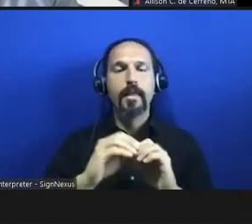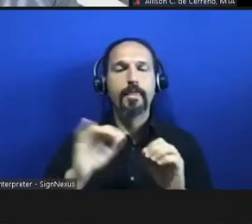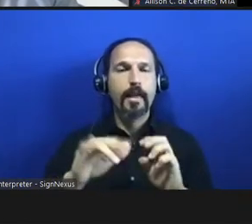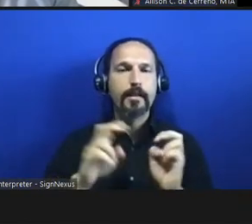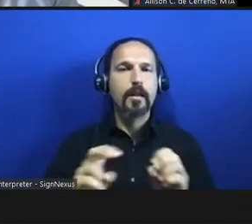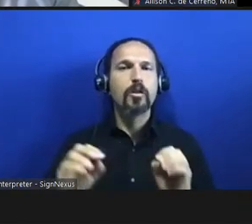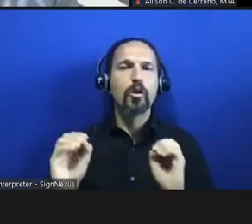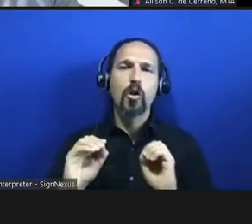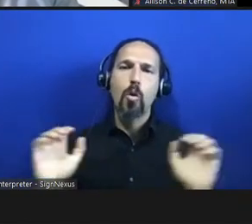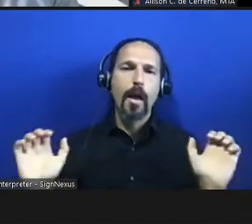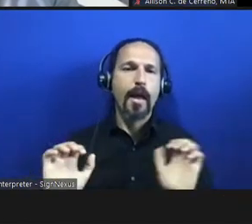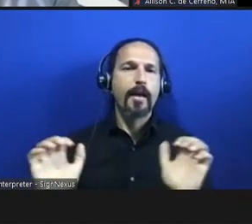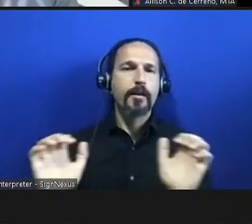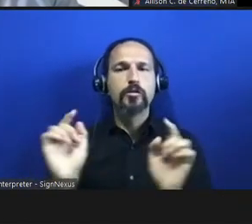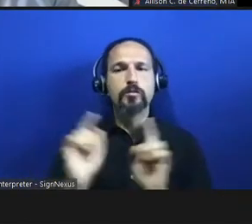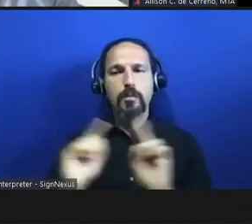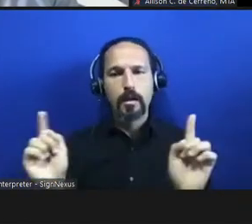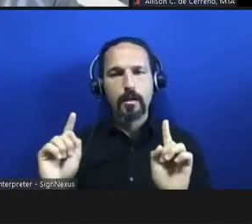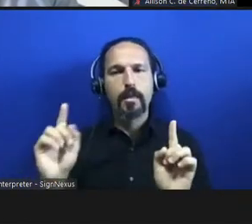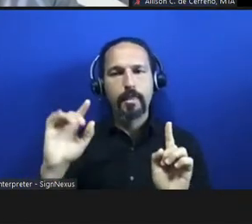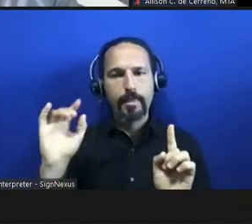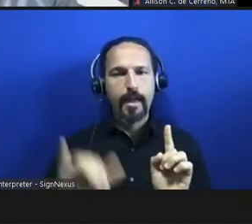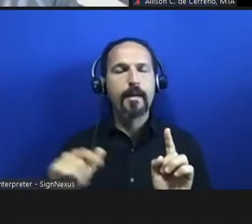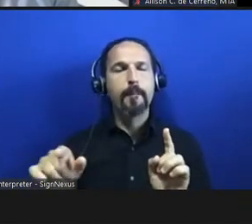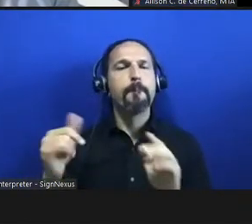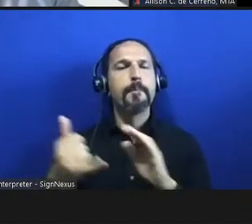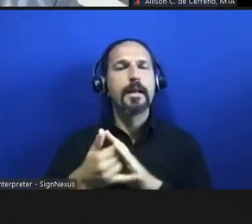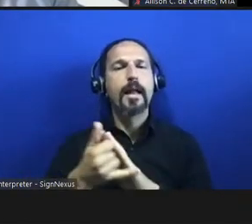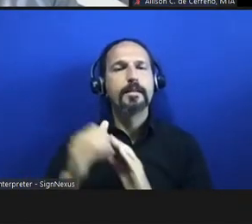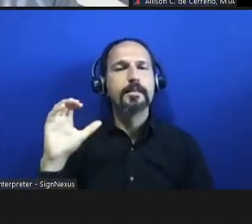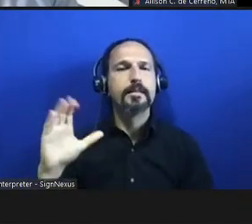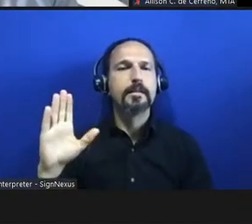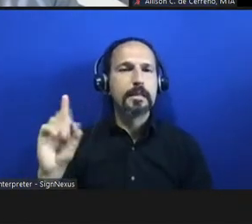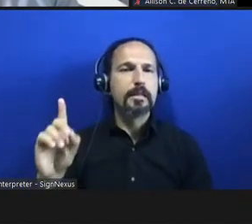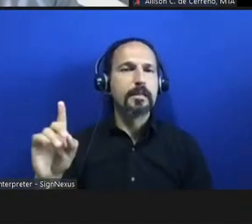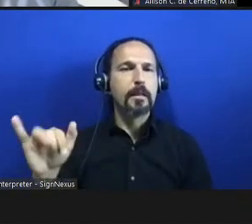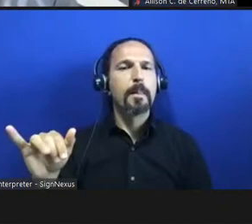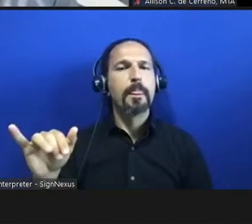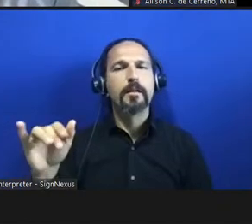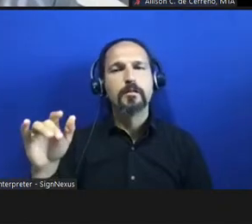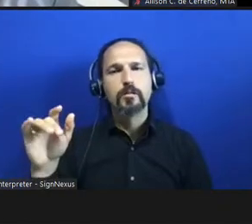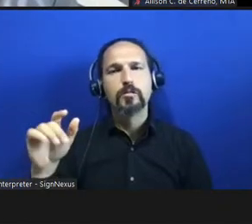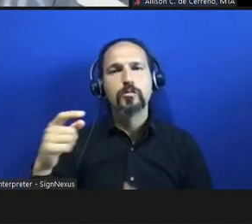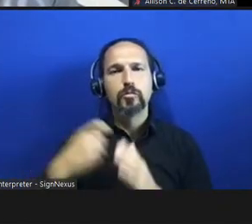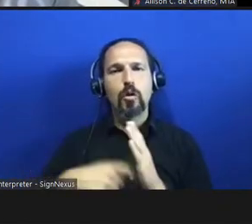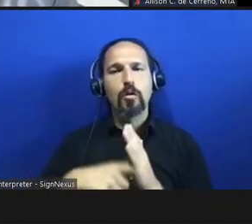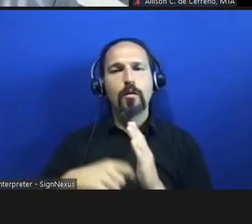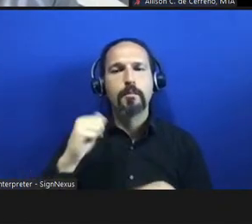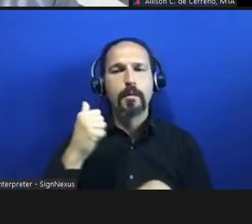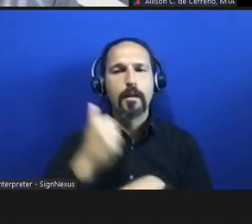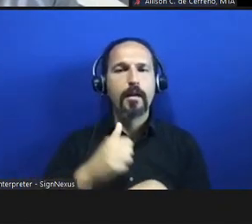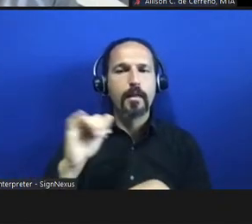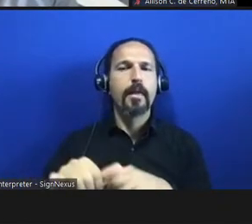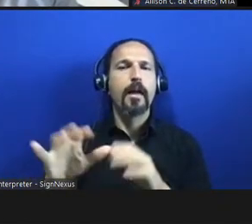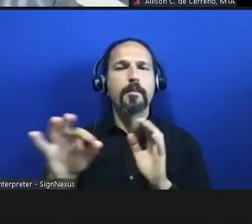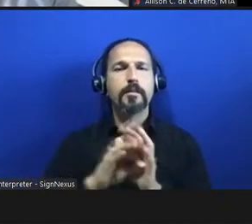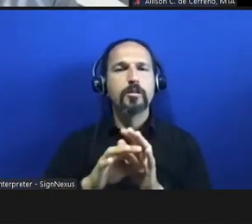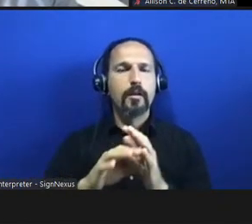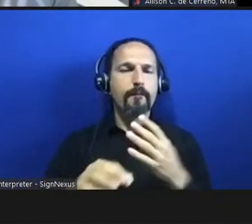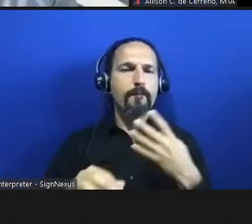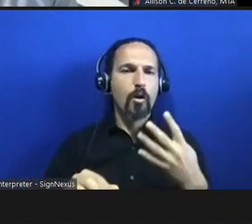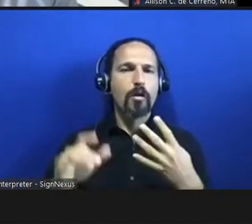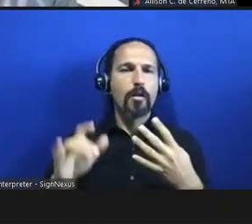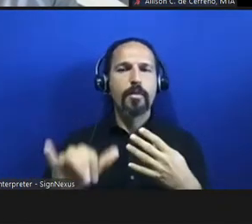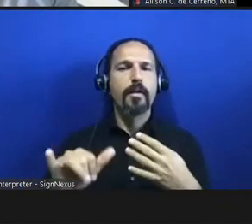no action of these the only the Manhattan CBD zone-based touring program option T4 meets the